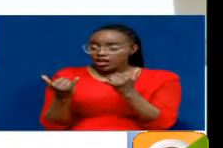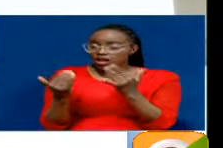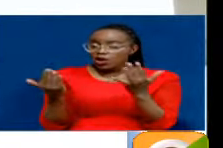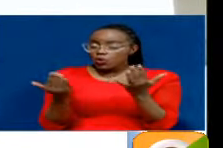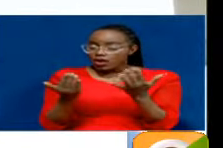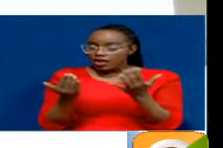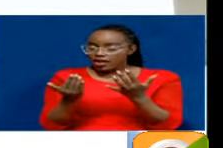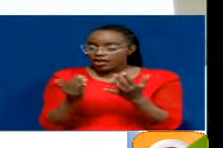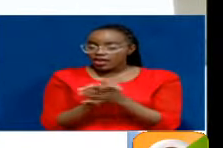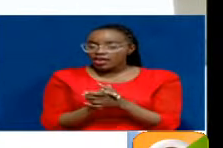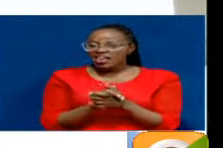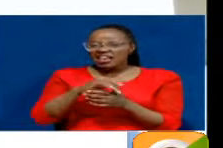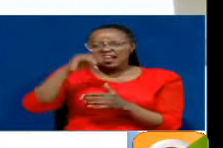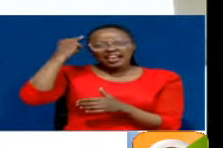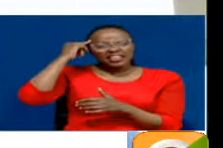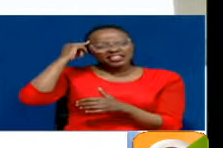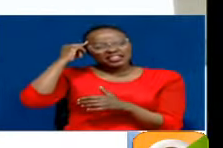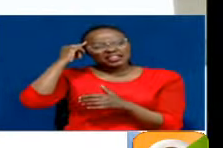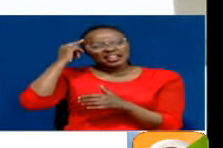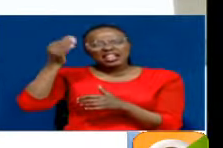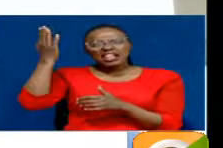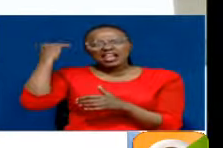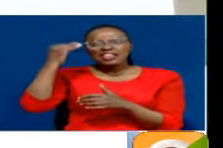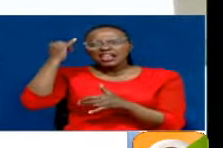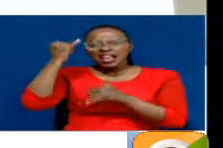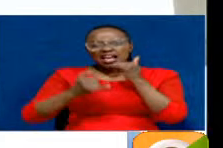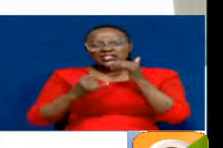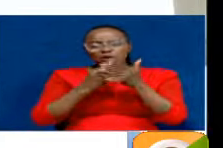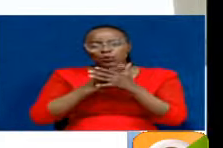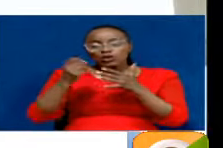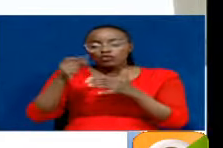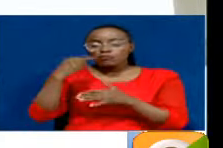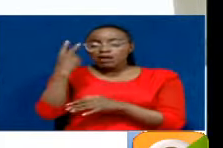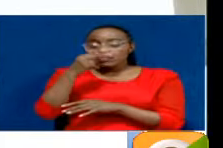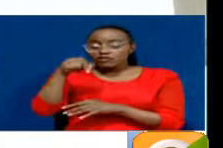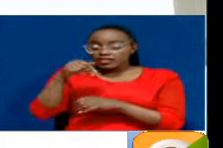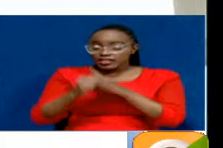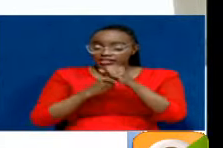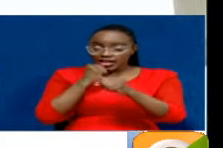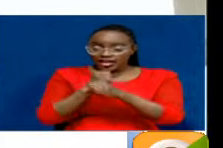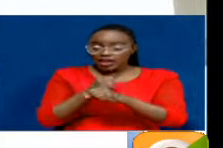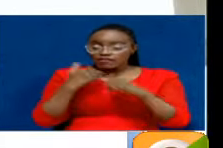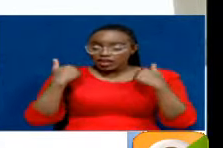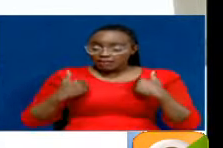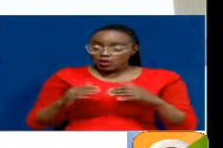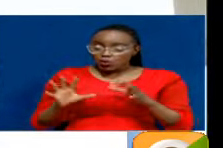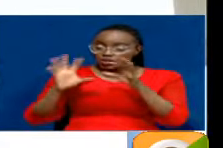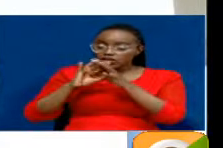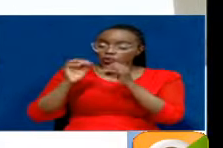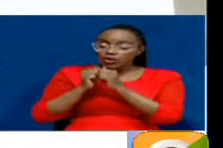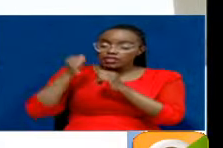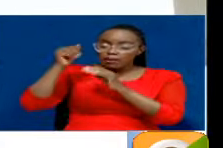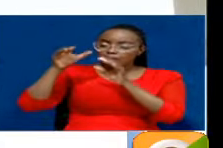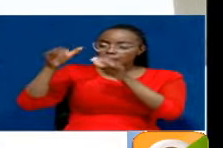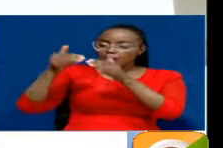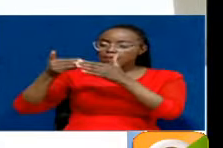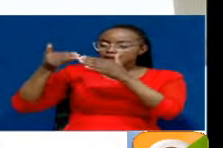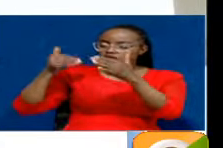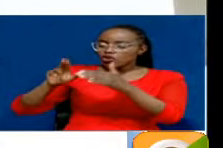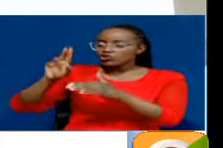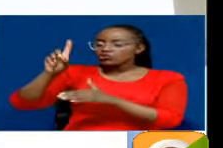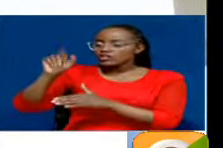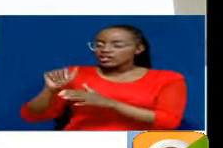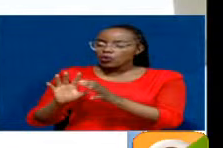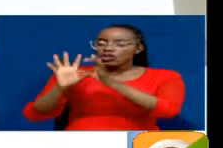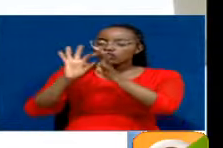in, I think, the last week of February this year. I was affiliated with a party way before UDA